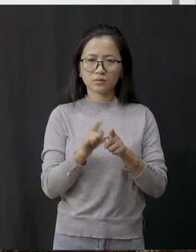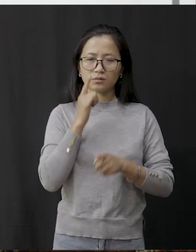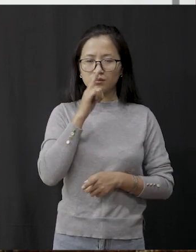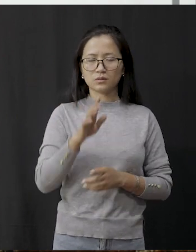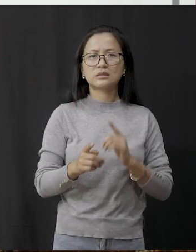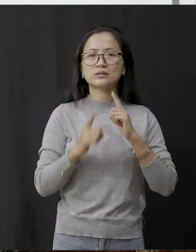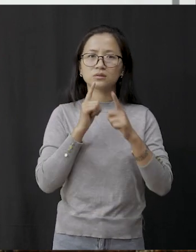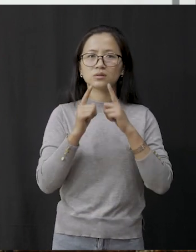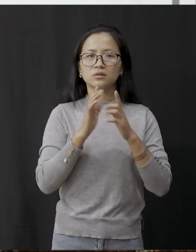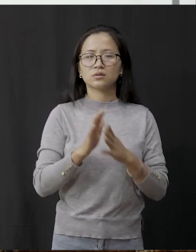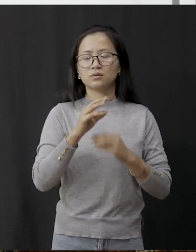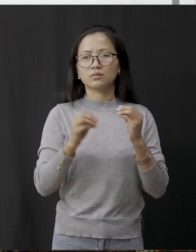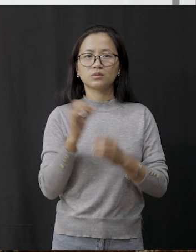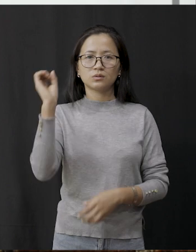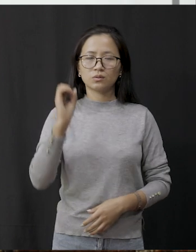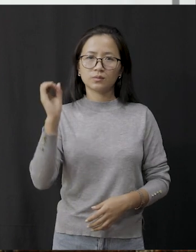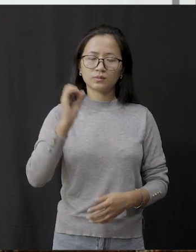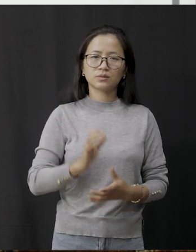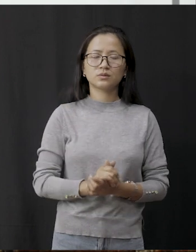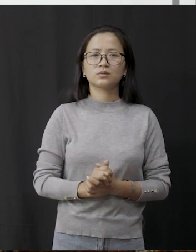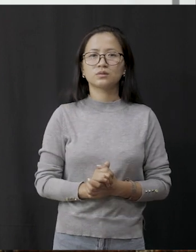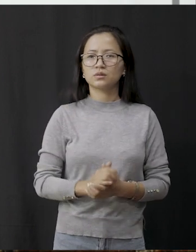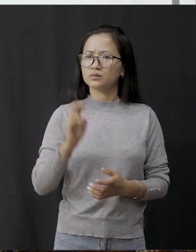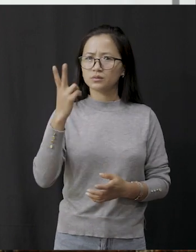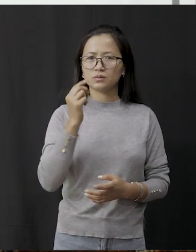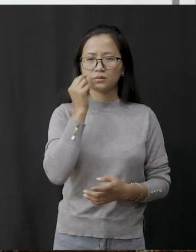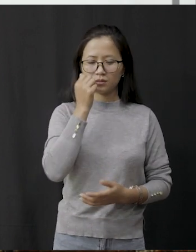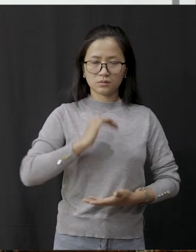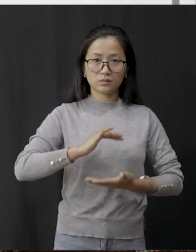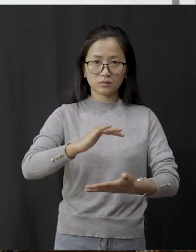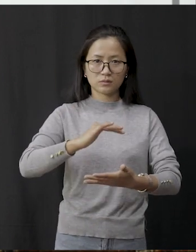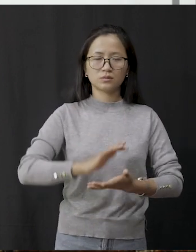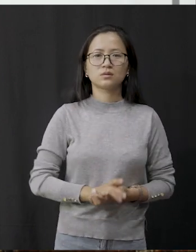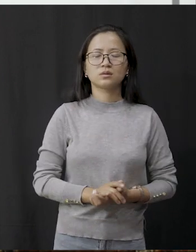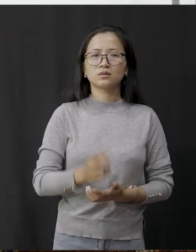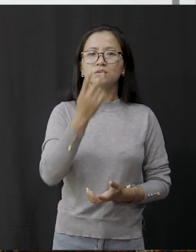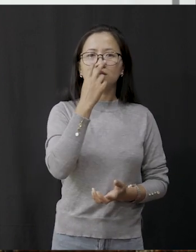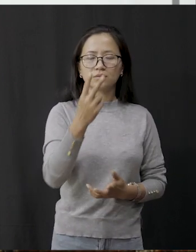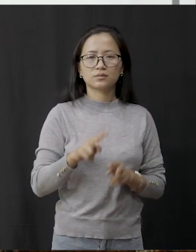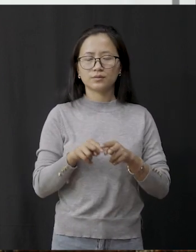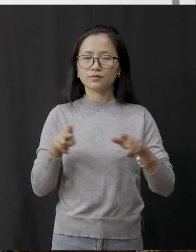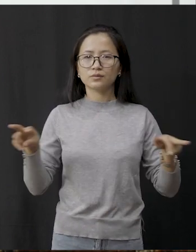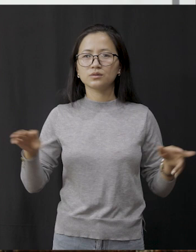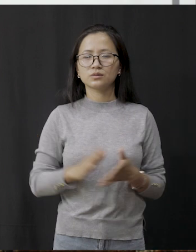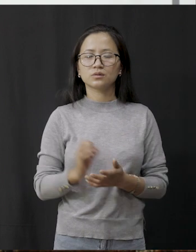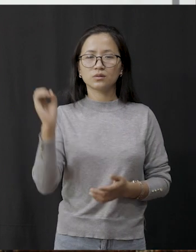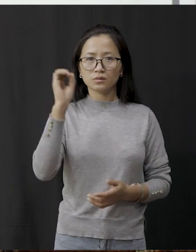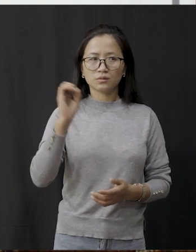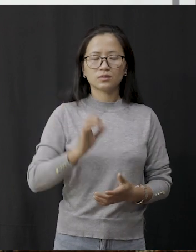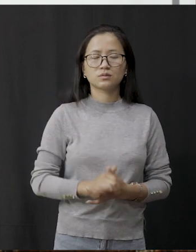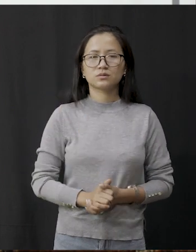explained about occupation to her two sons, now we are going to see different